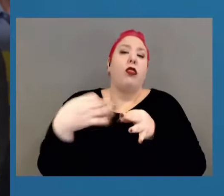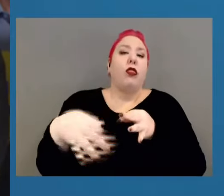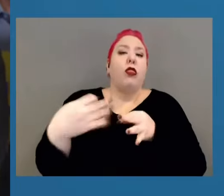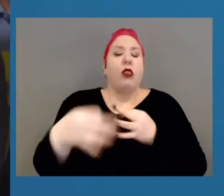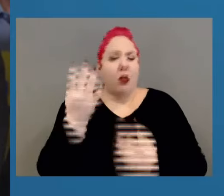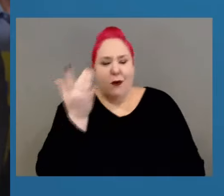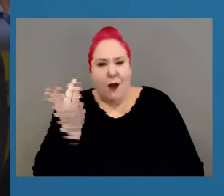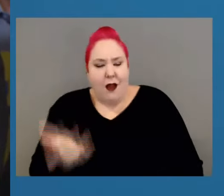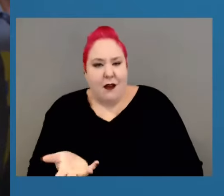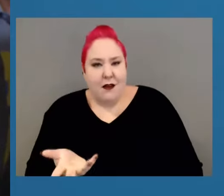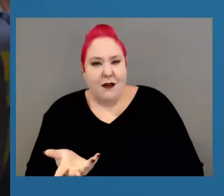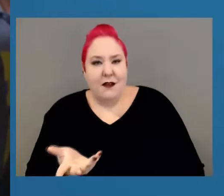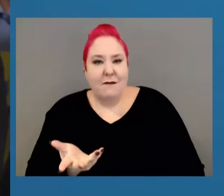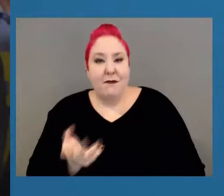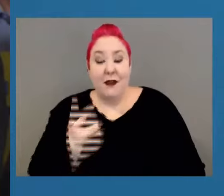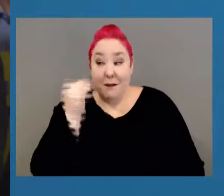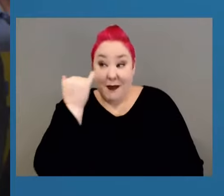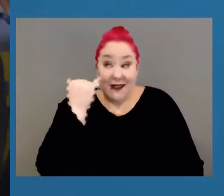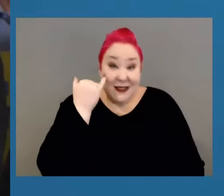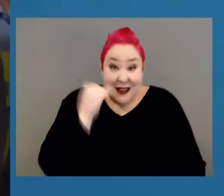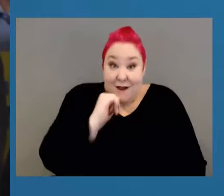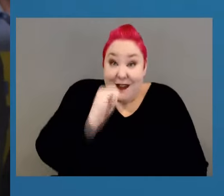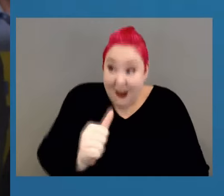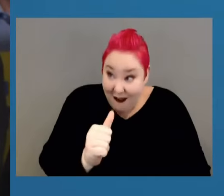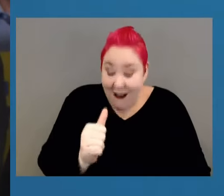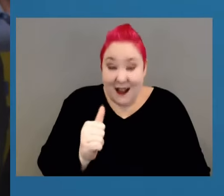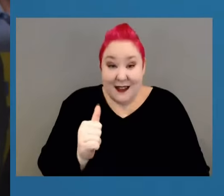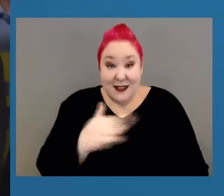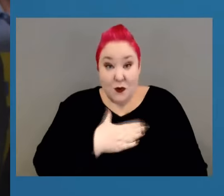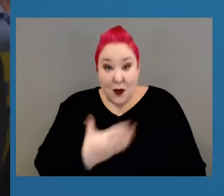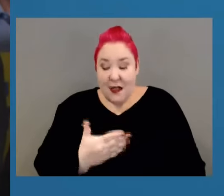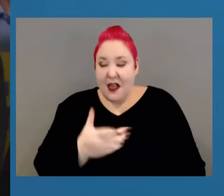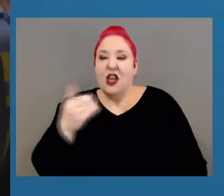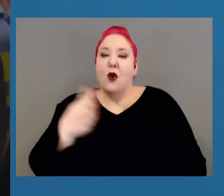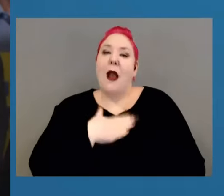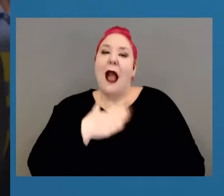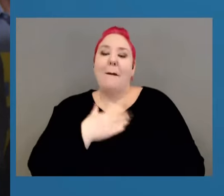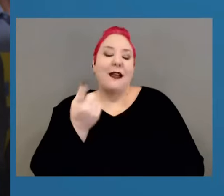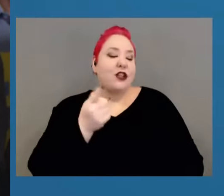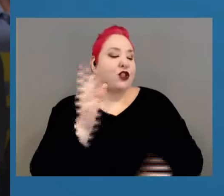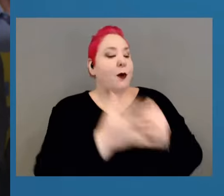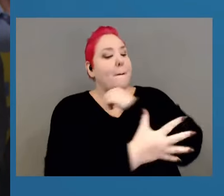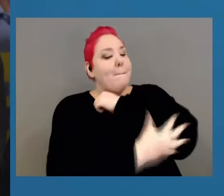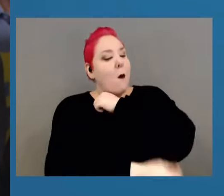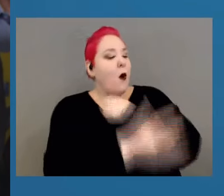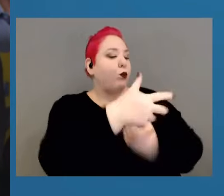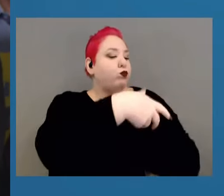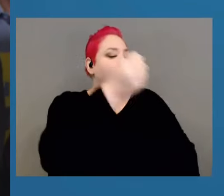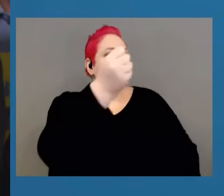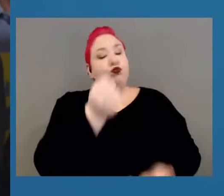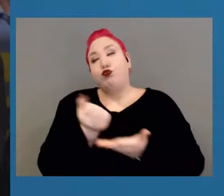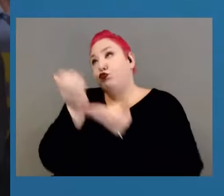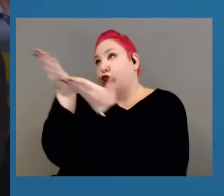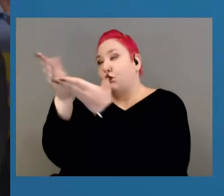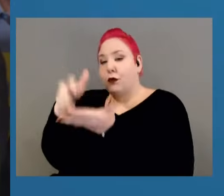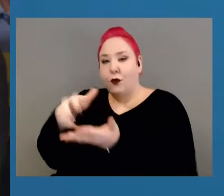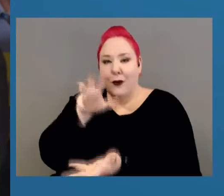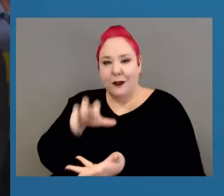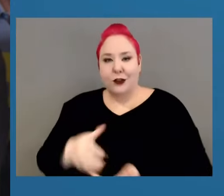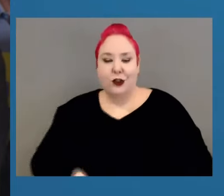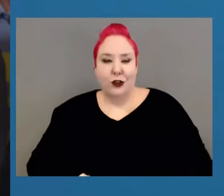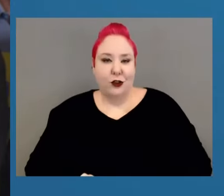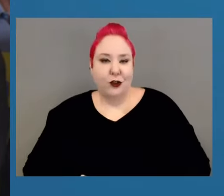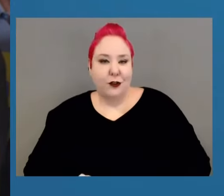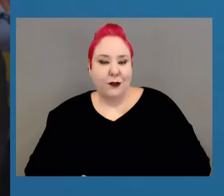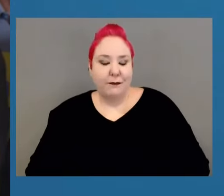just on the side of those who are happy to take from the poor and give to the rich. So they'd